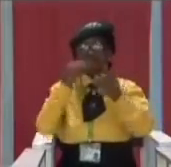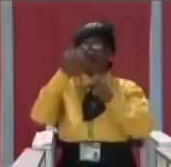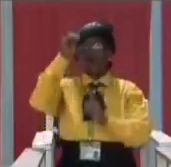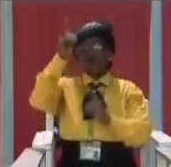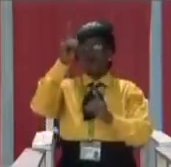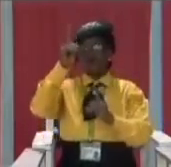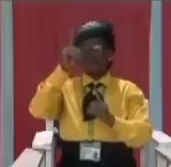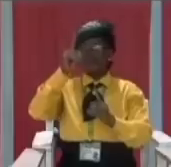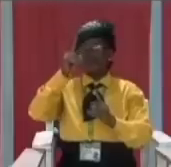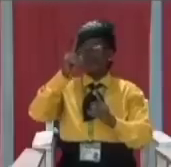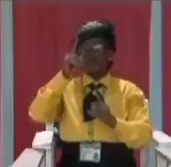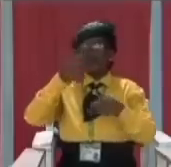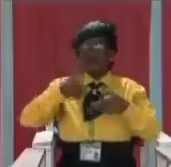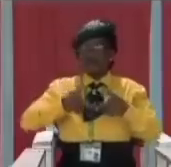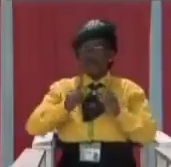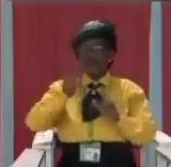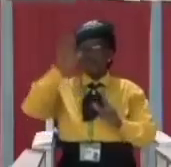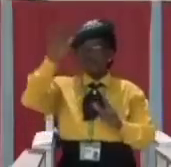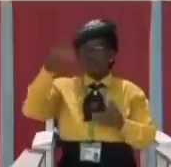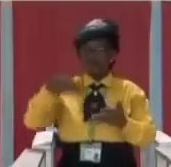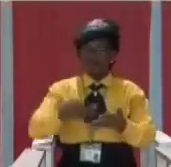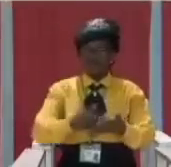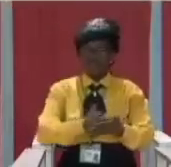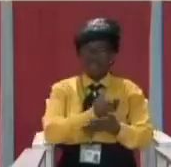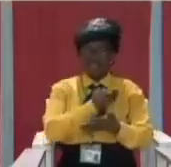let your fresh air blow.